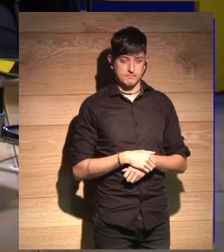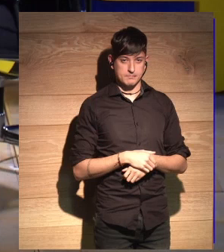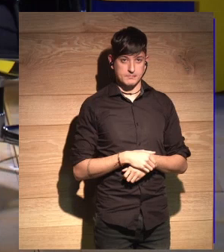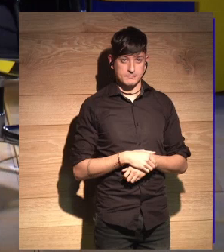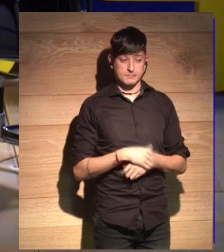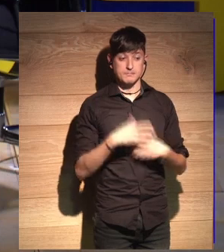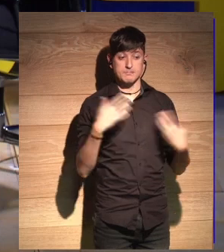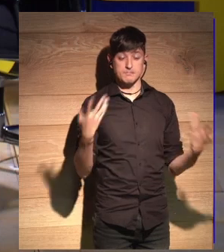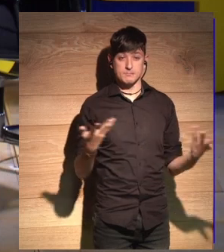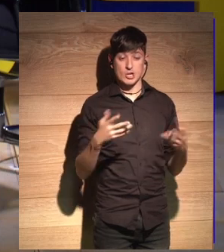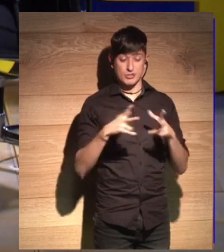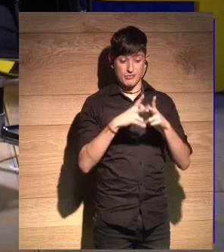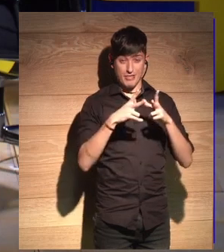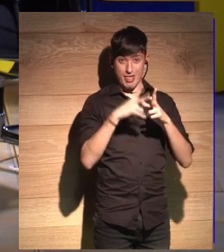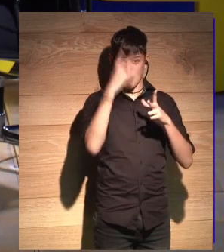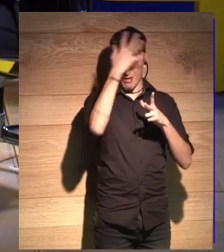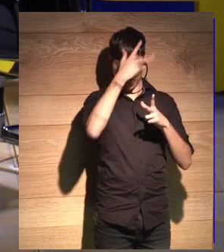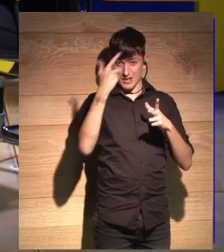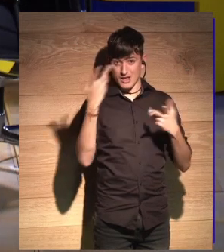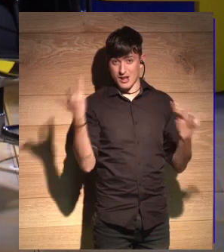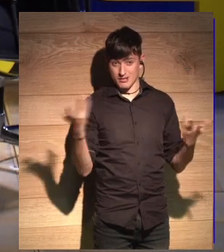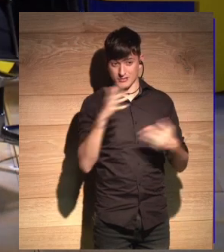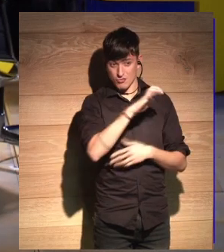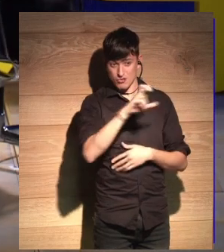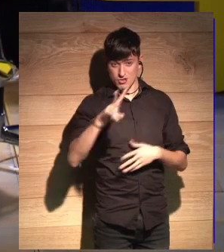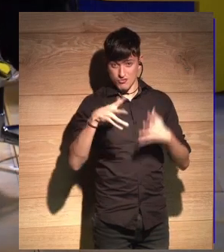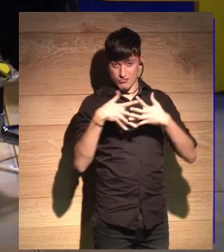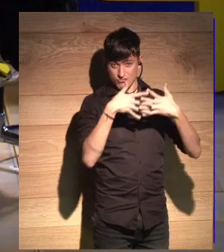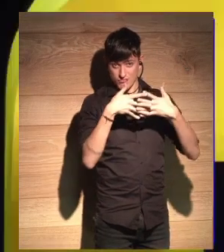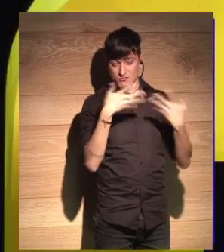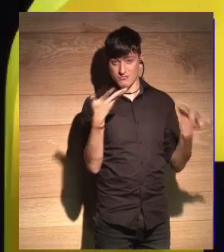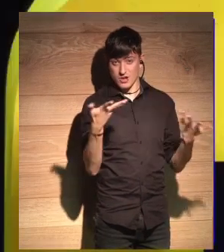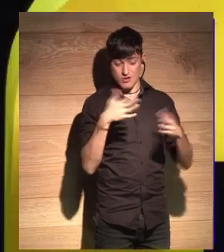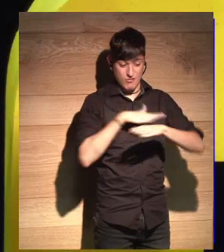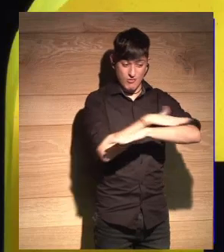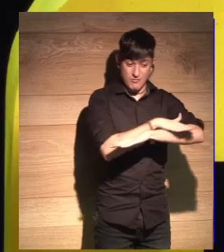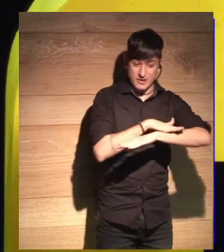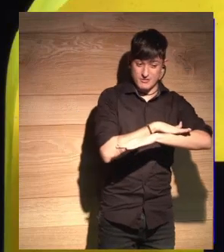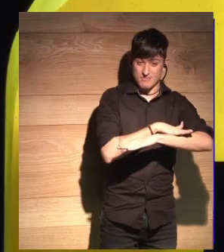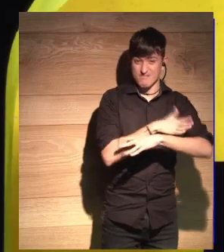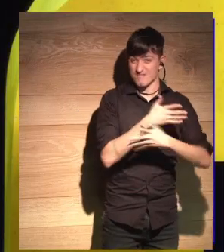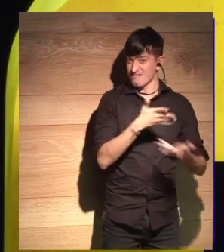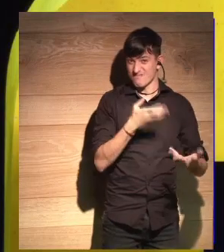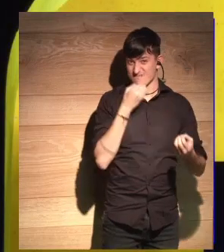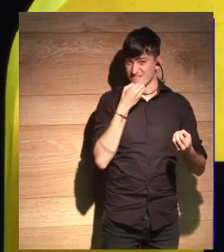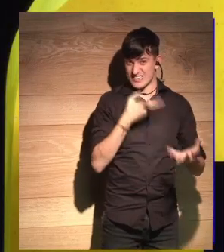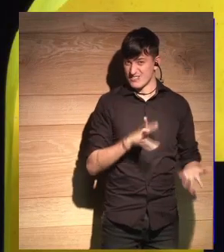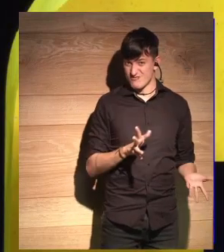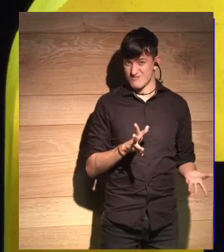American society and government, it's not profitable yet to give people their time